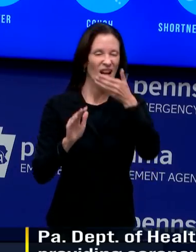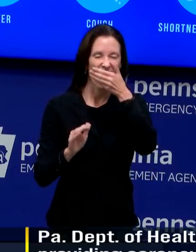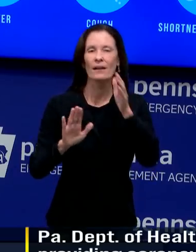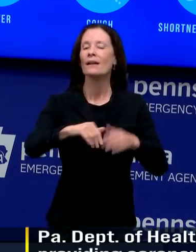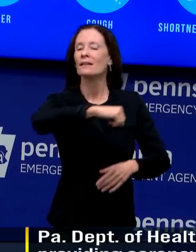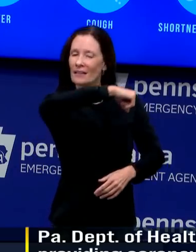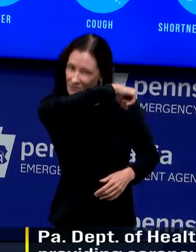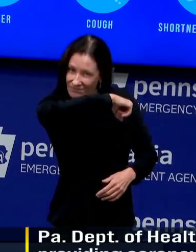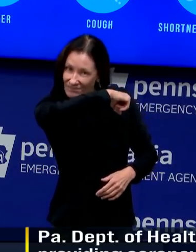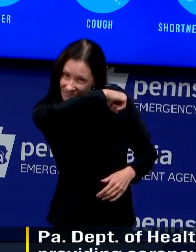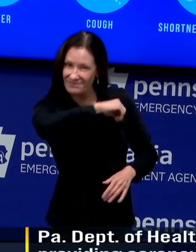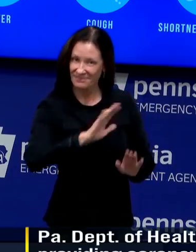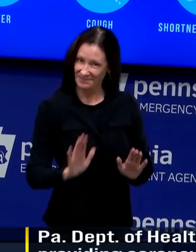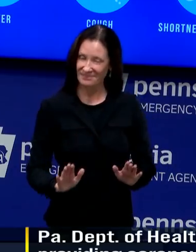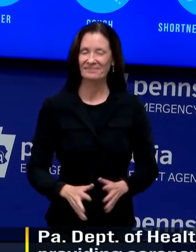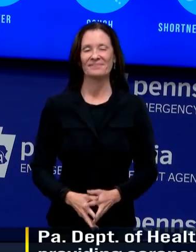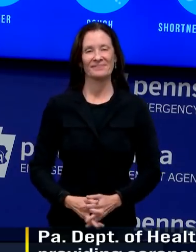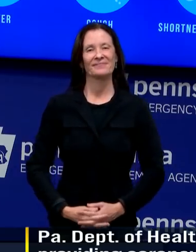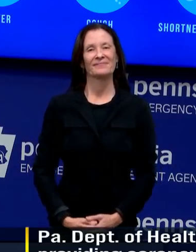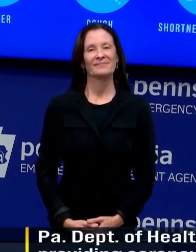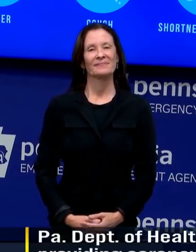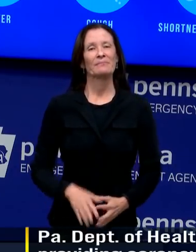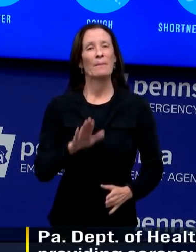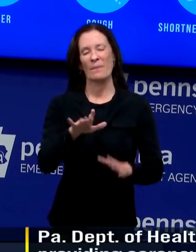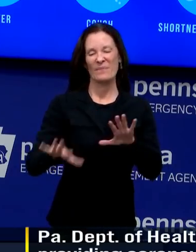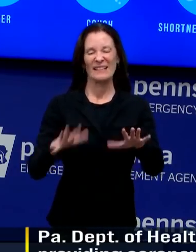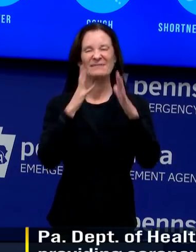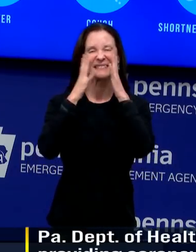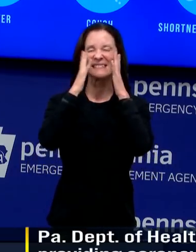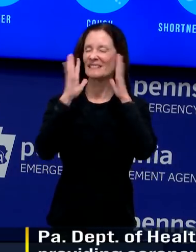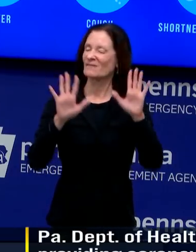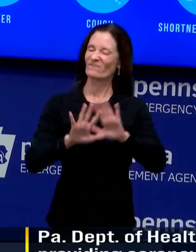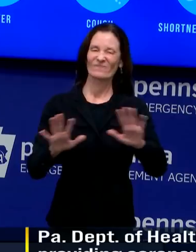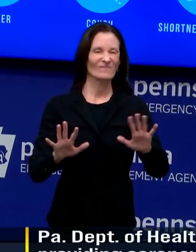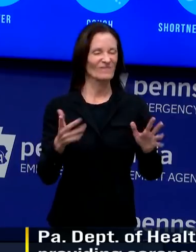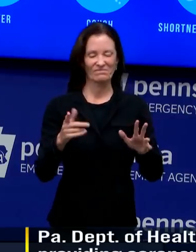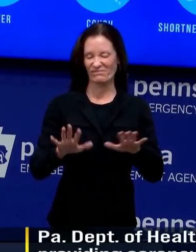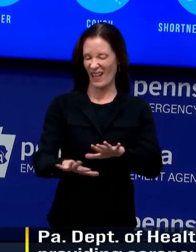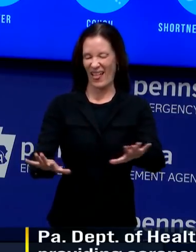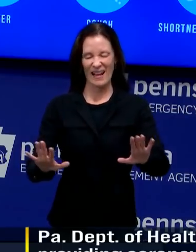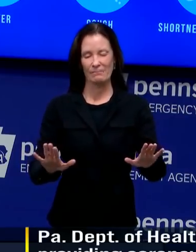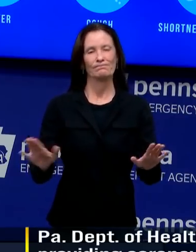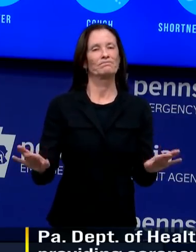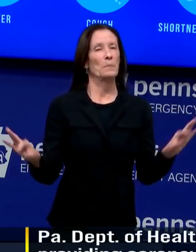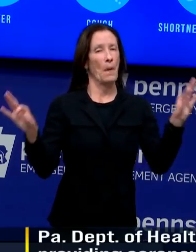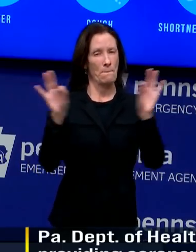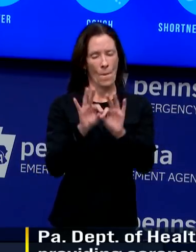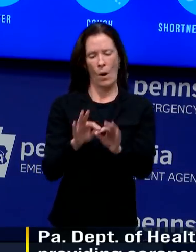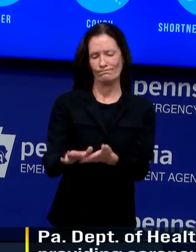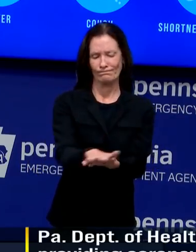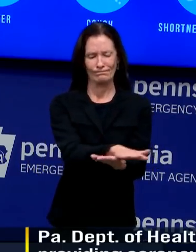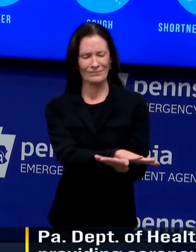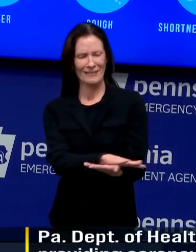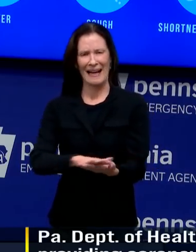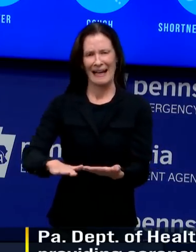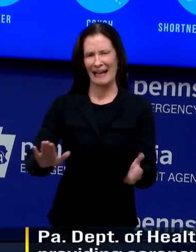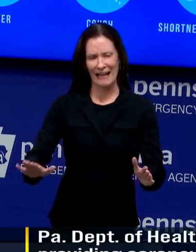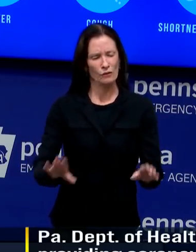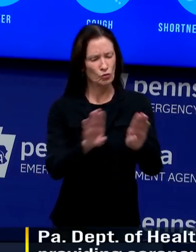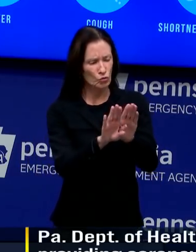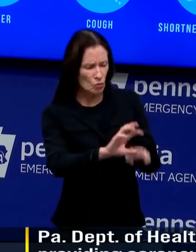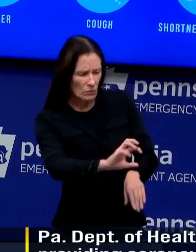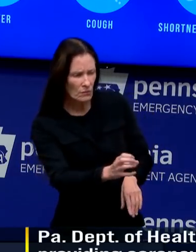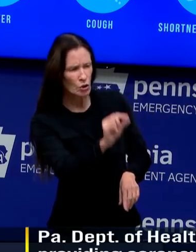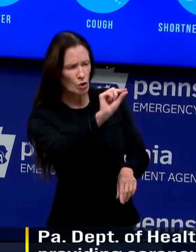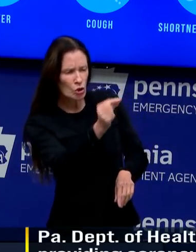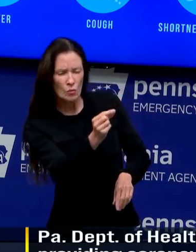your hands. Try not to touch your face, especially after touching surfaces, and clean surfaces frequently. And